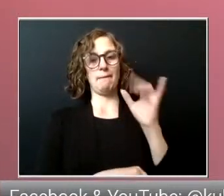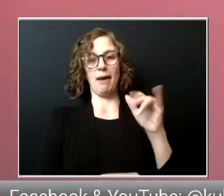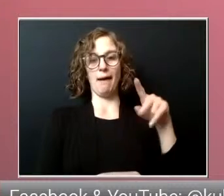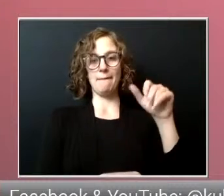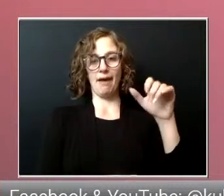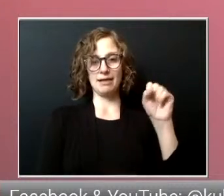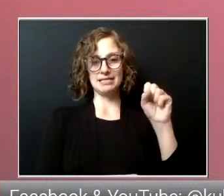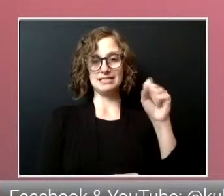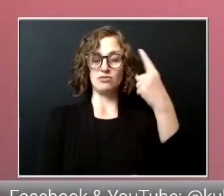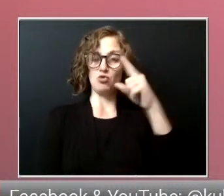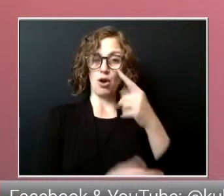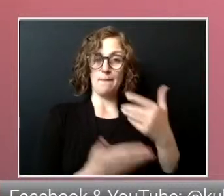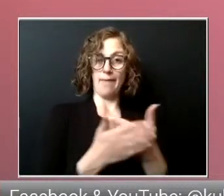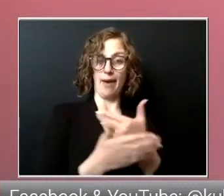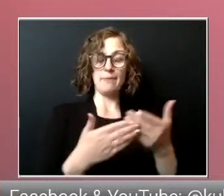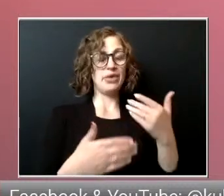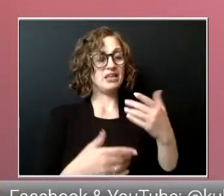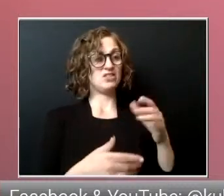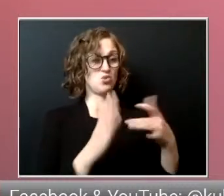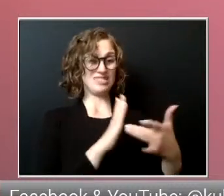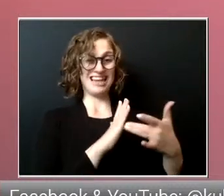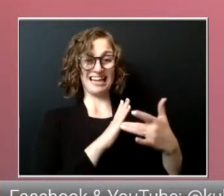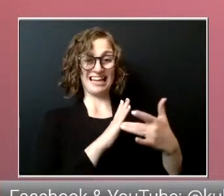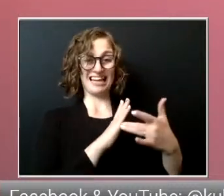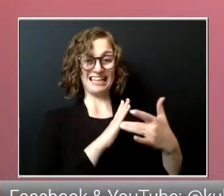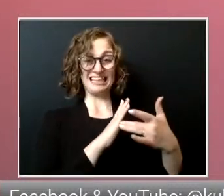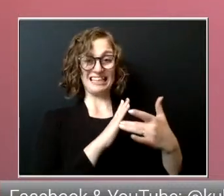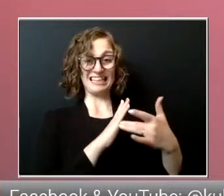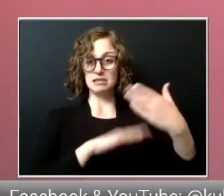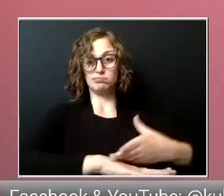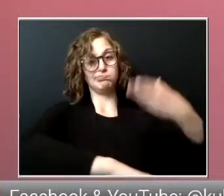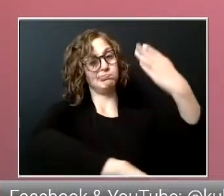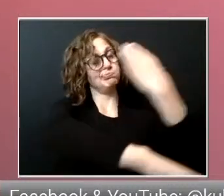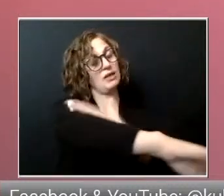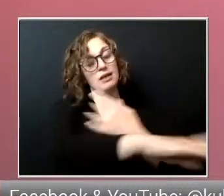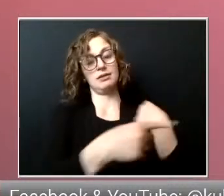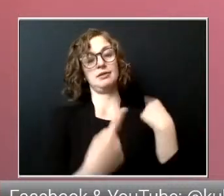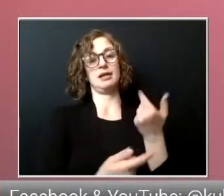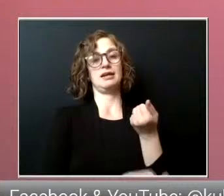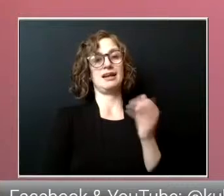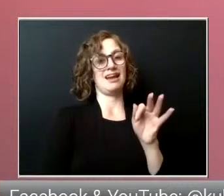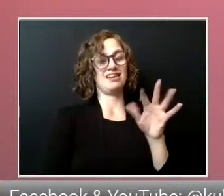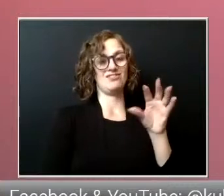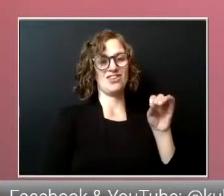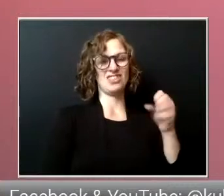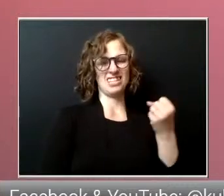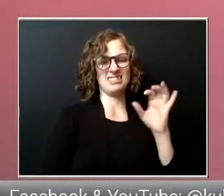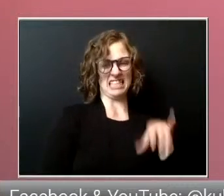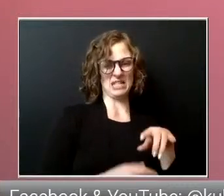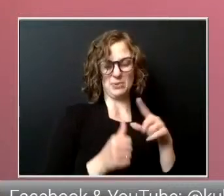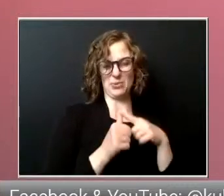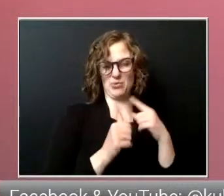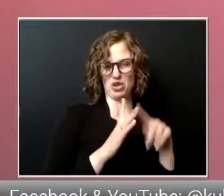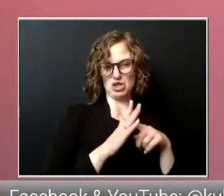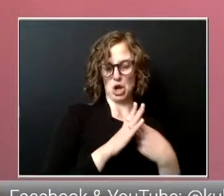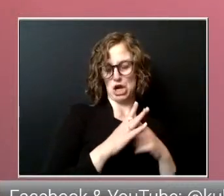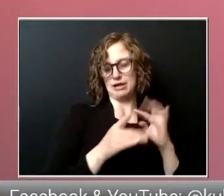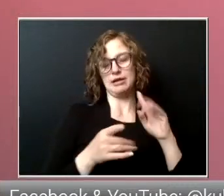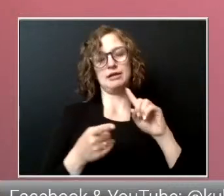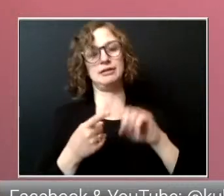improved tremendously from the 1950s when it was first started all the way to now.